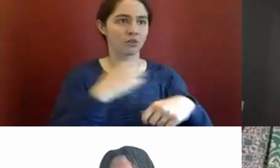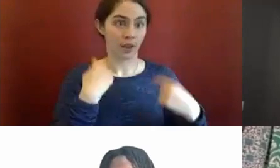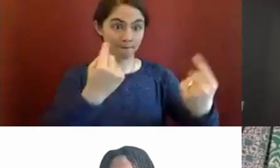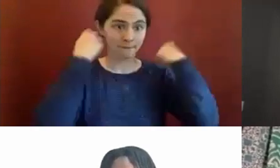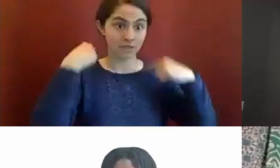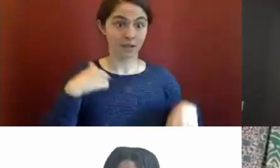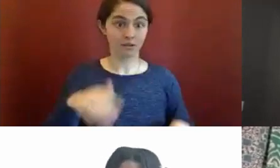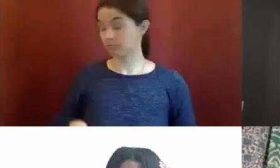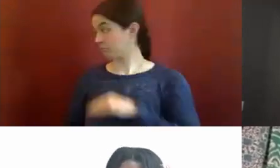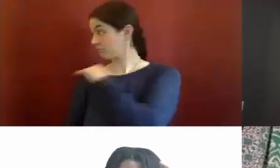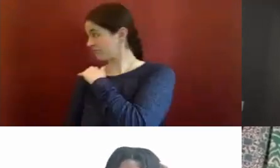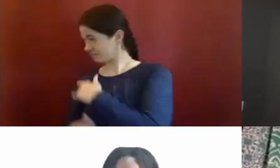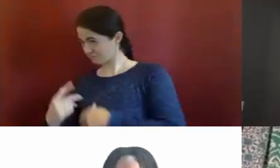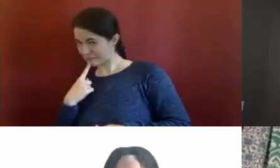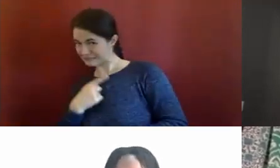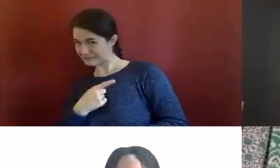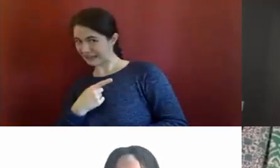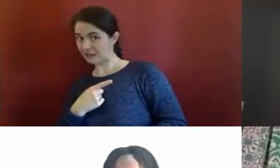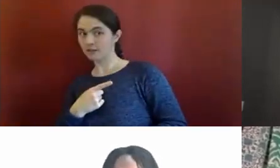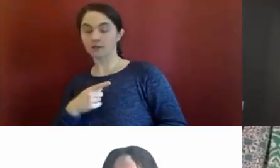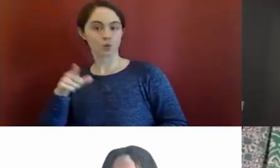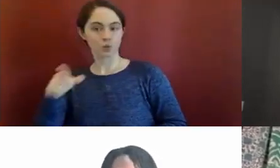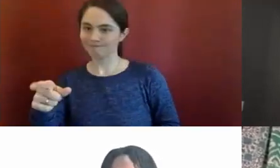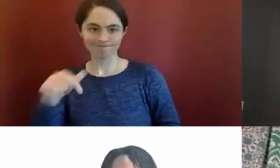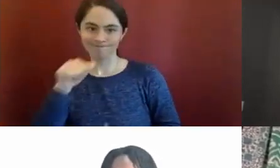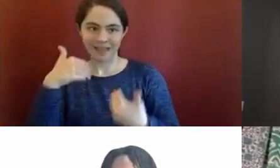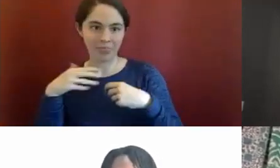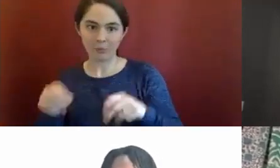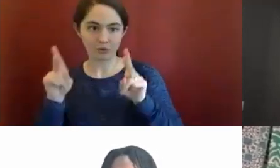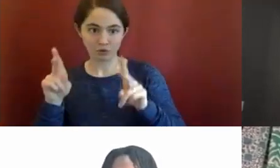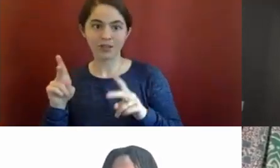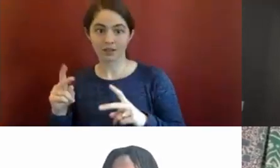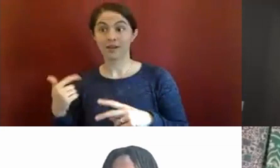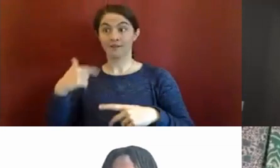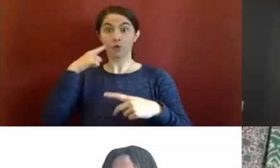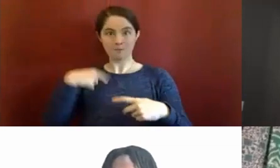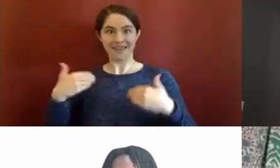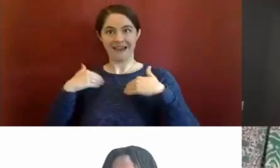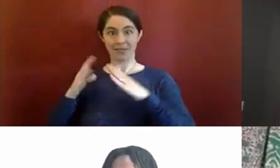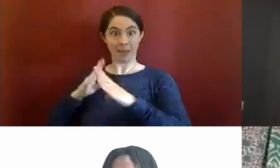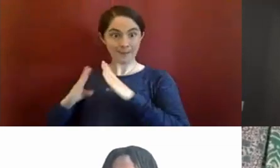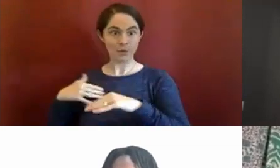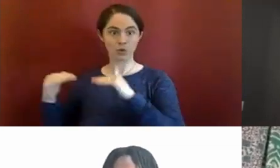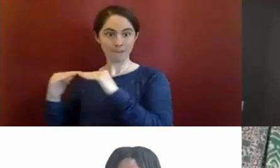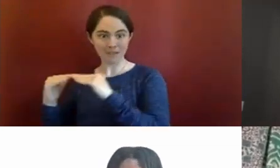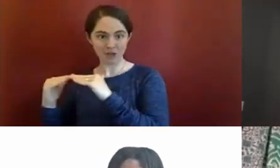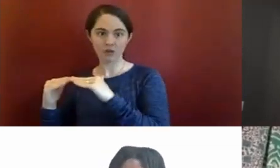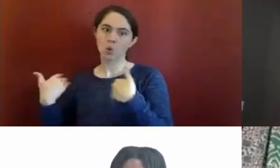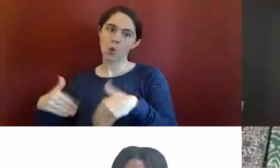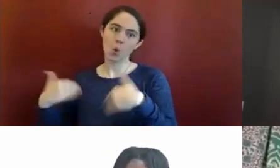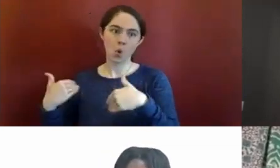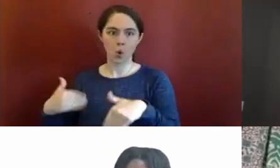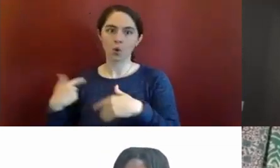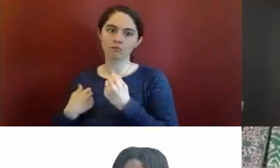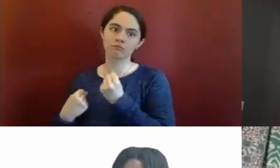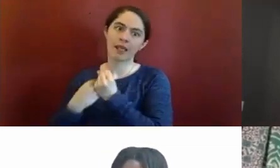like really help each other. That was what really helped me make it through sometimes when it was a teacher who wasn't as accommodating